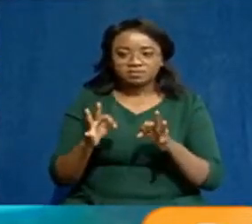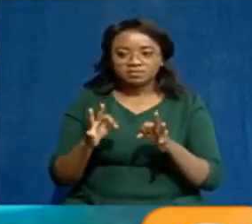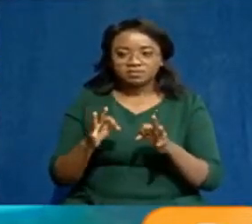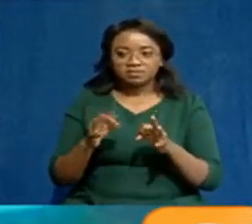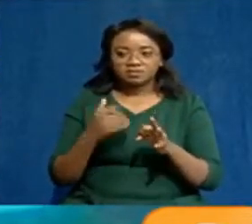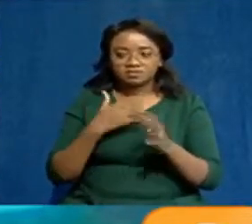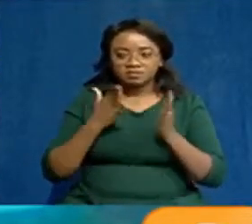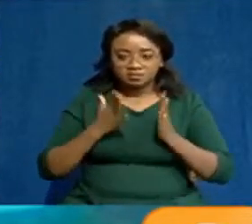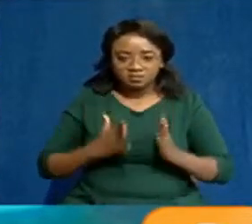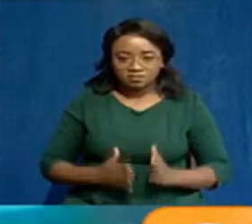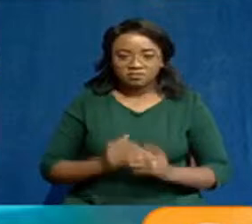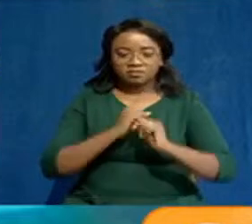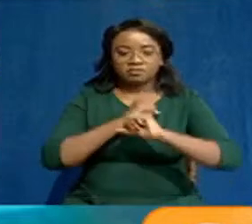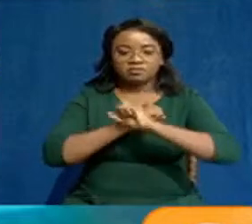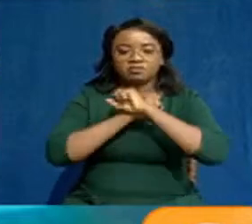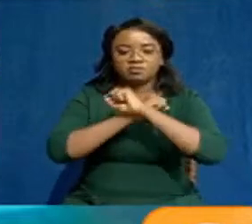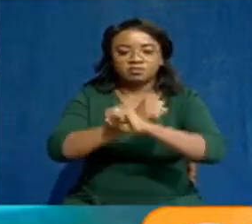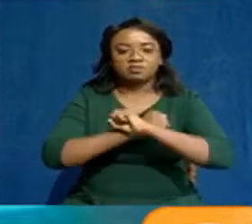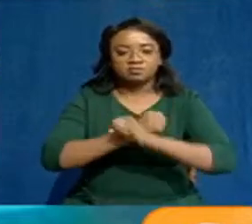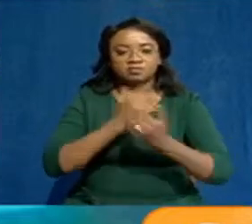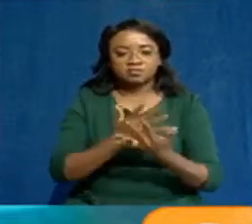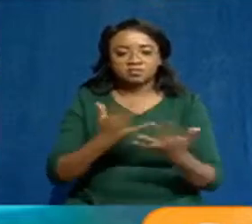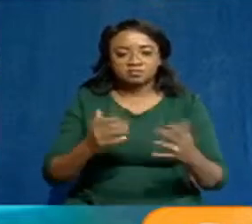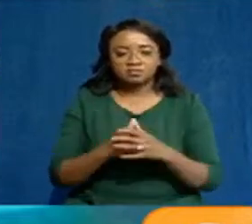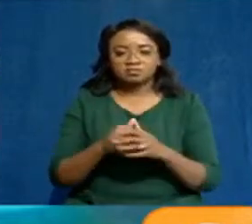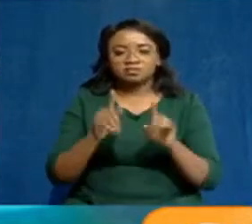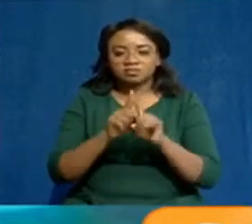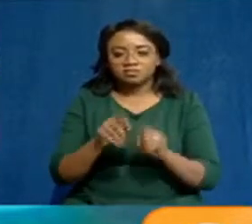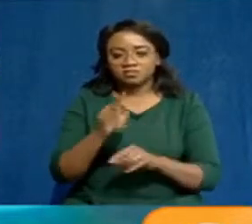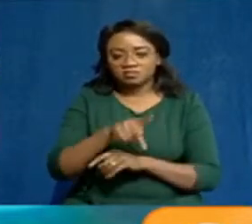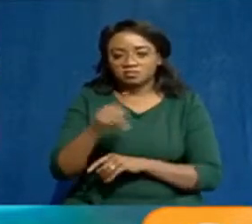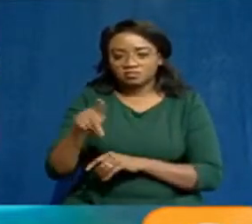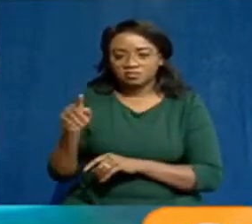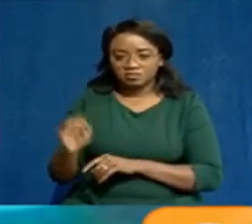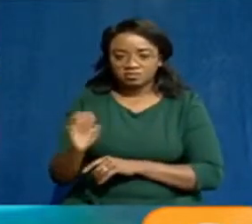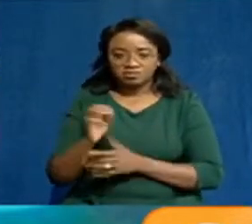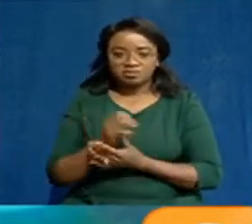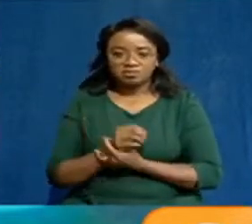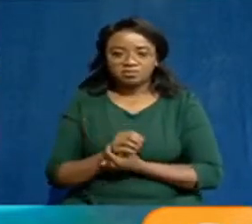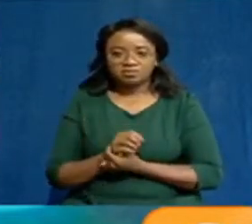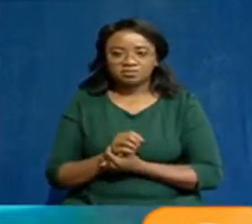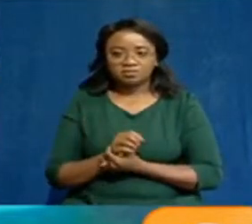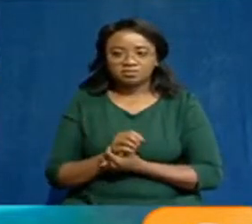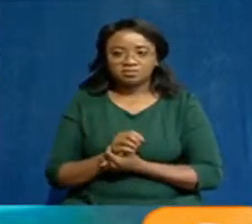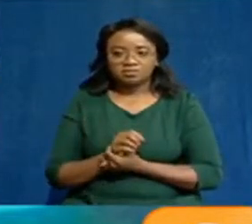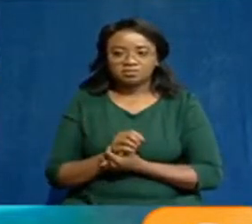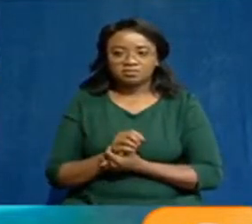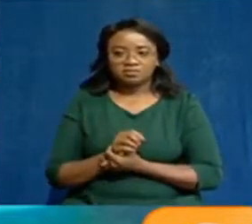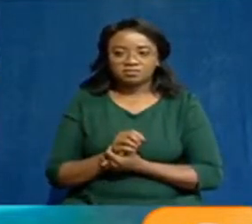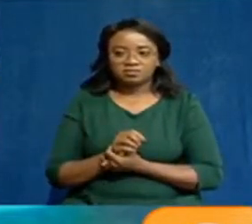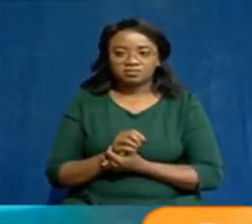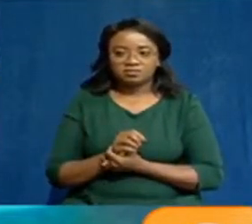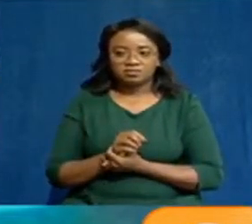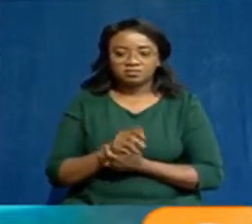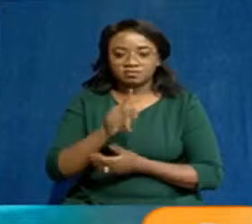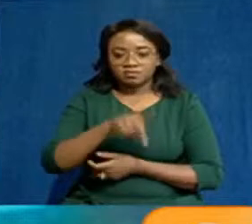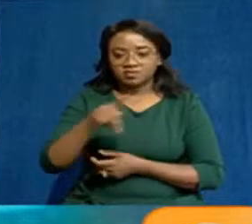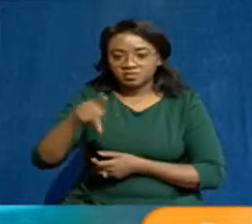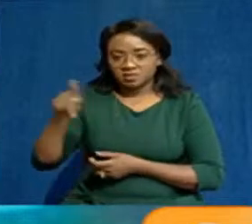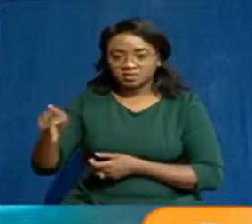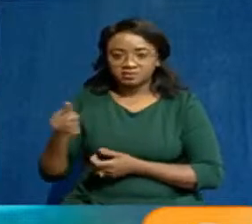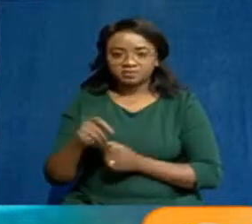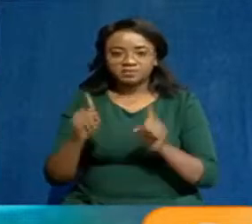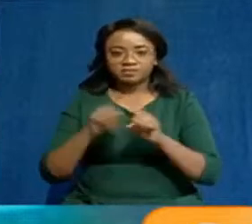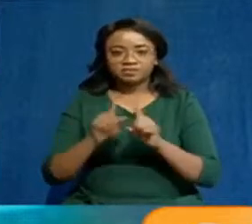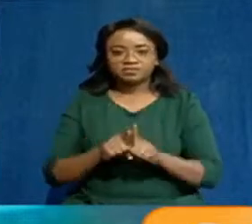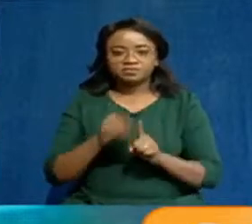personal protective equipment, PPEs. And also, there is also this aspect of extended